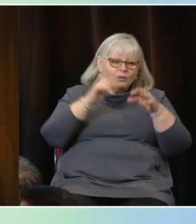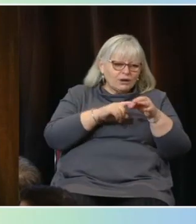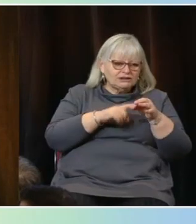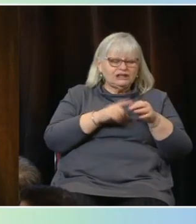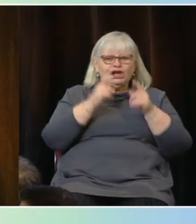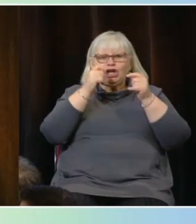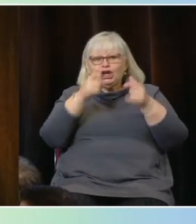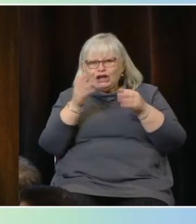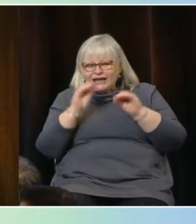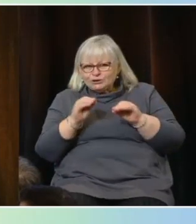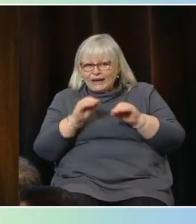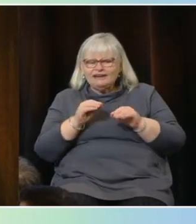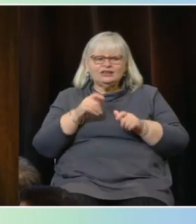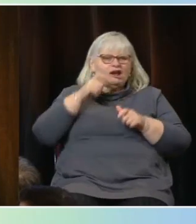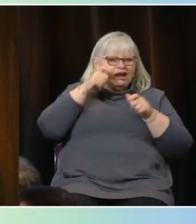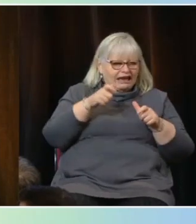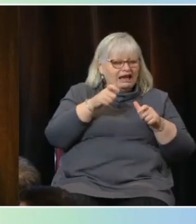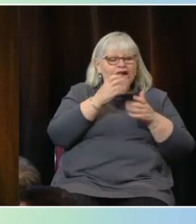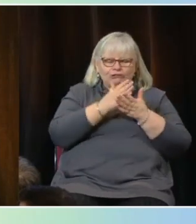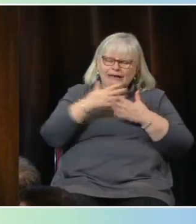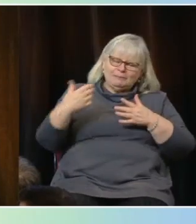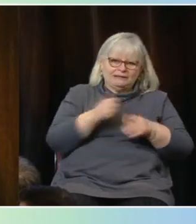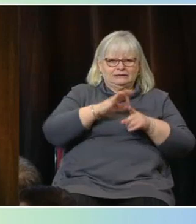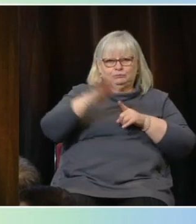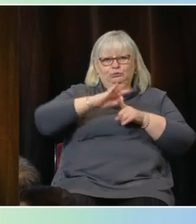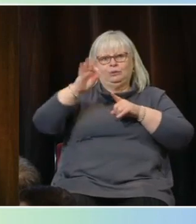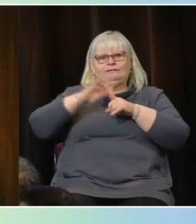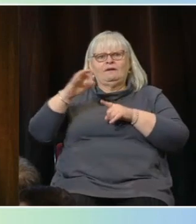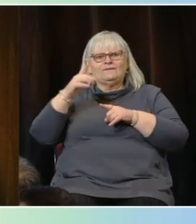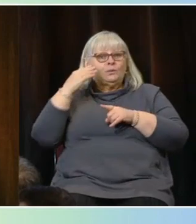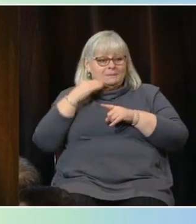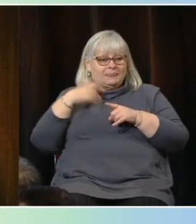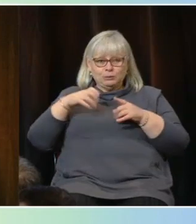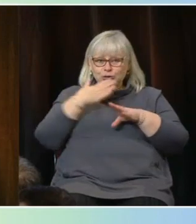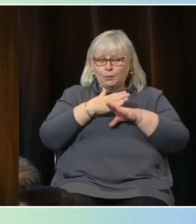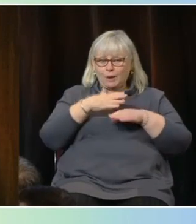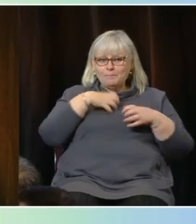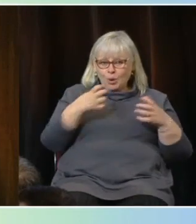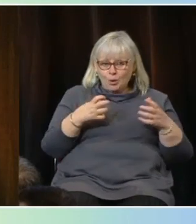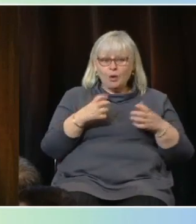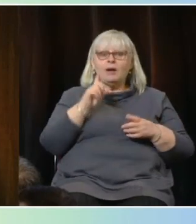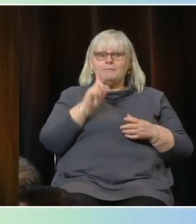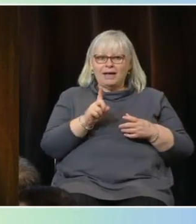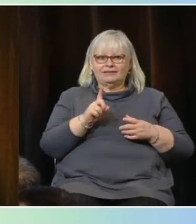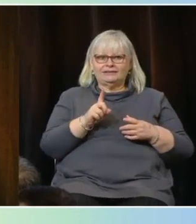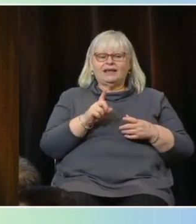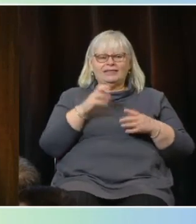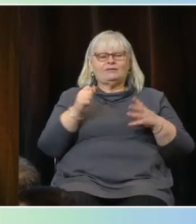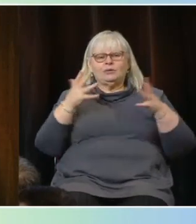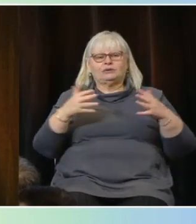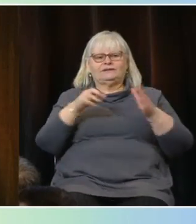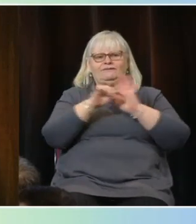is is necessary to unlock participation from women who would like to work more but are sidelined by substantial cost hurdles